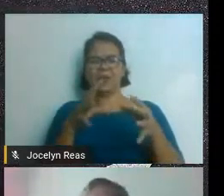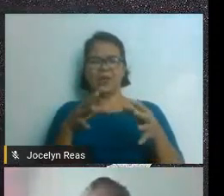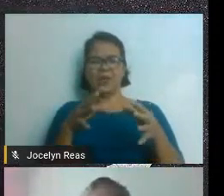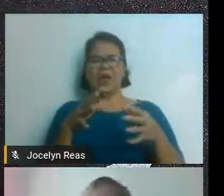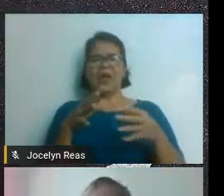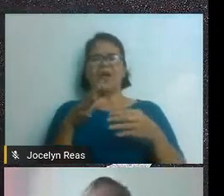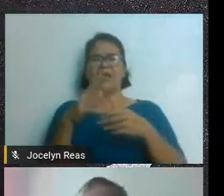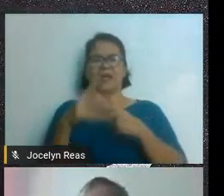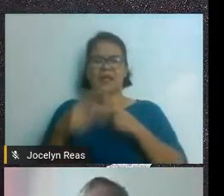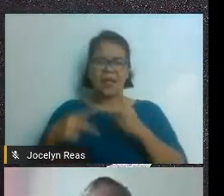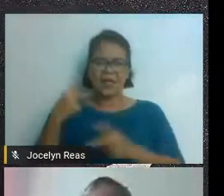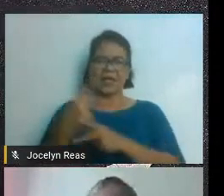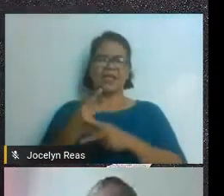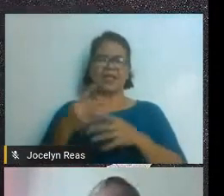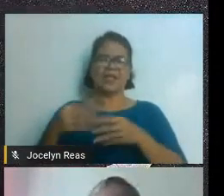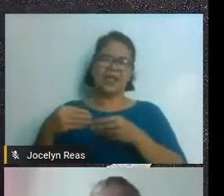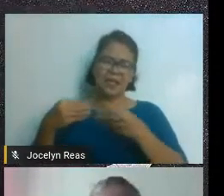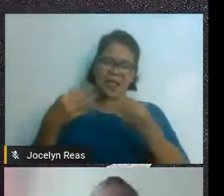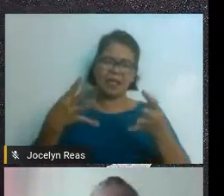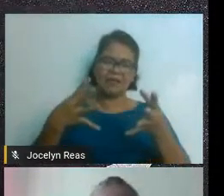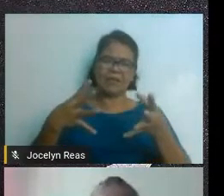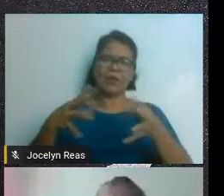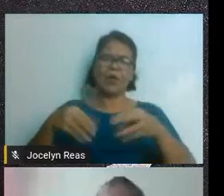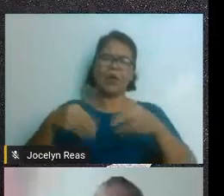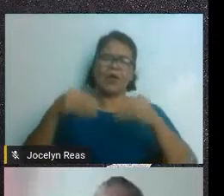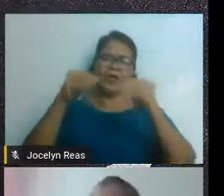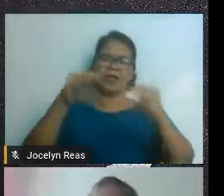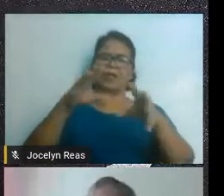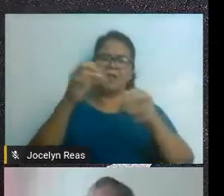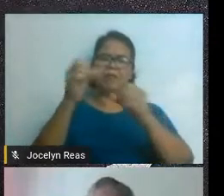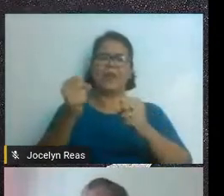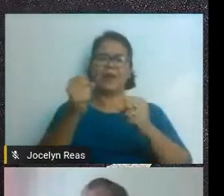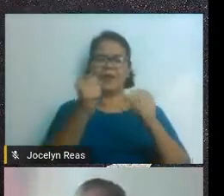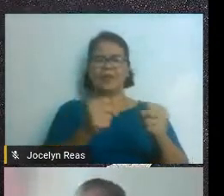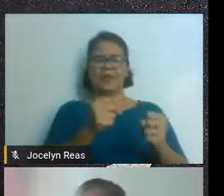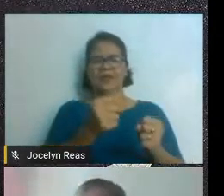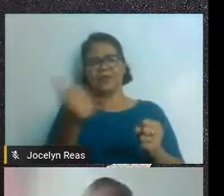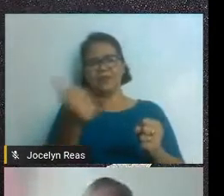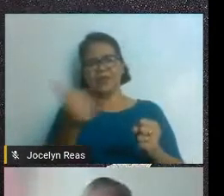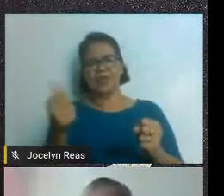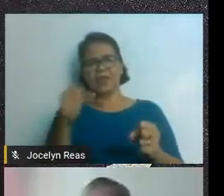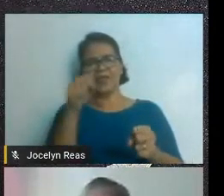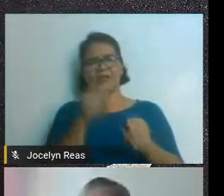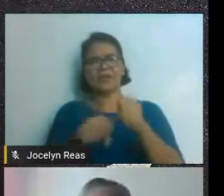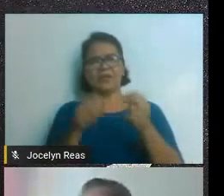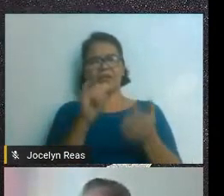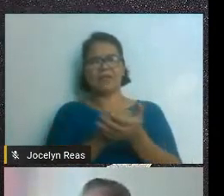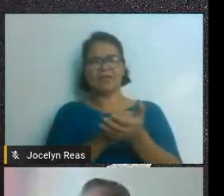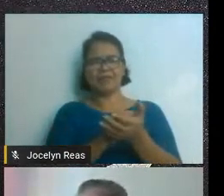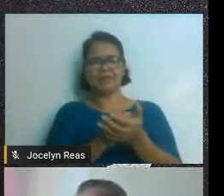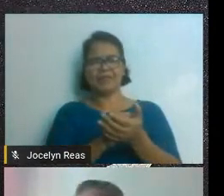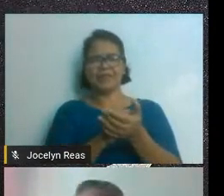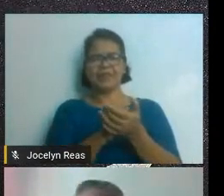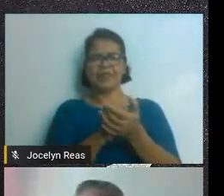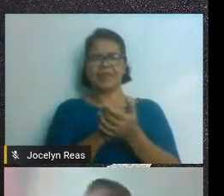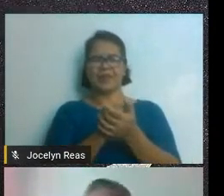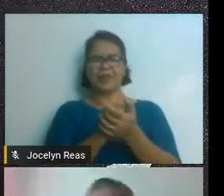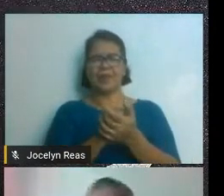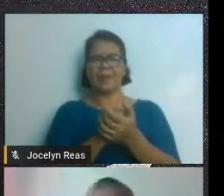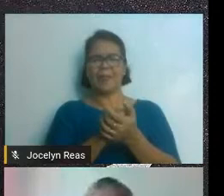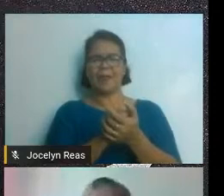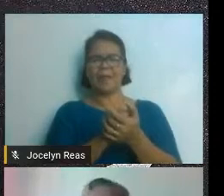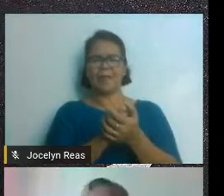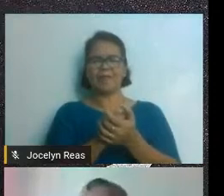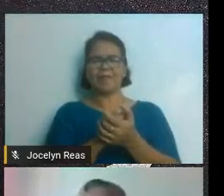that everything that the official has to do is transparent, ethical, and accountable in certain